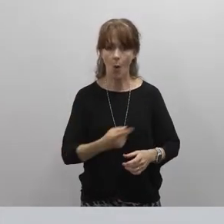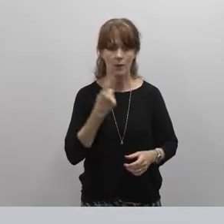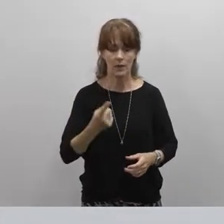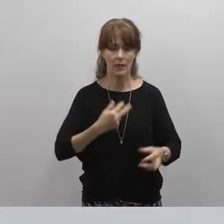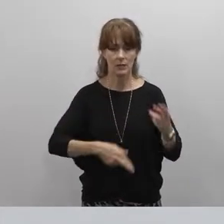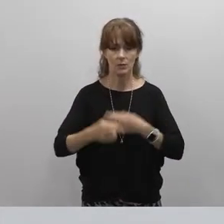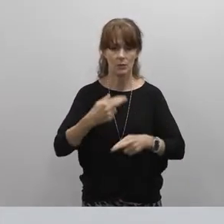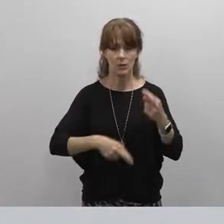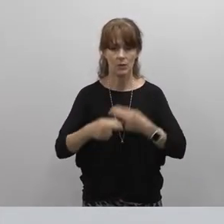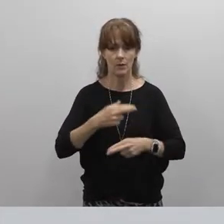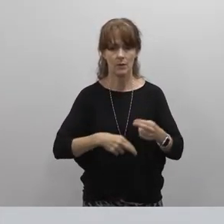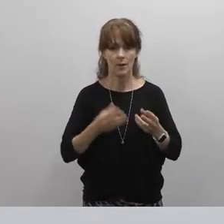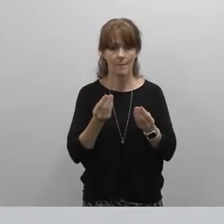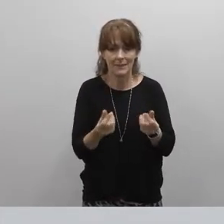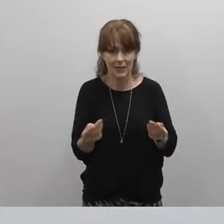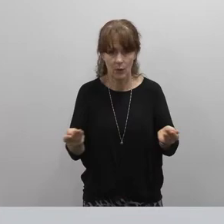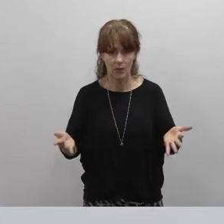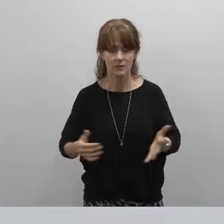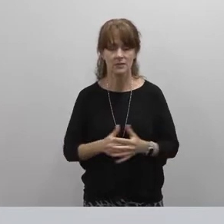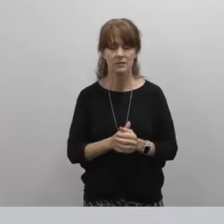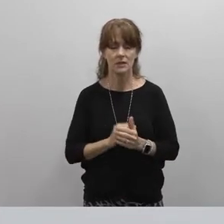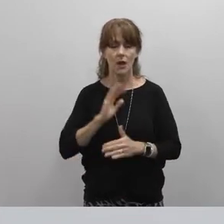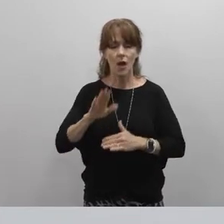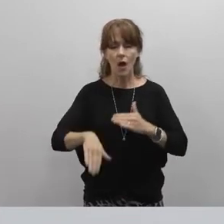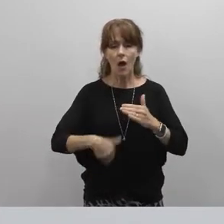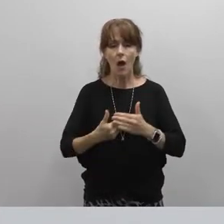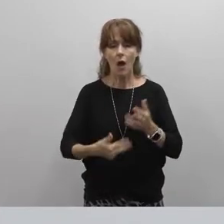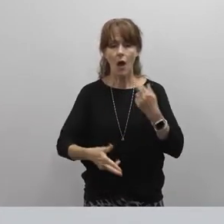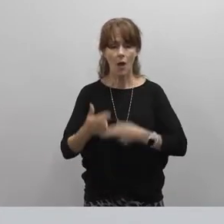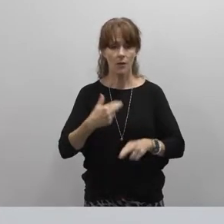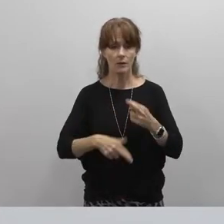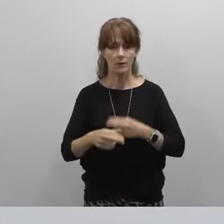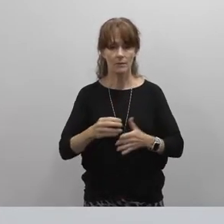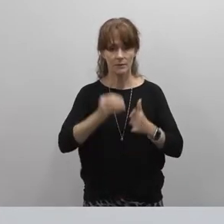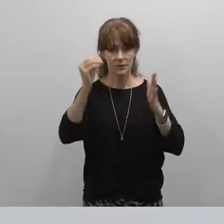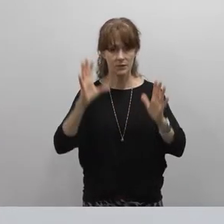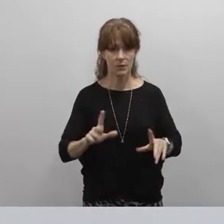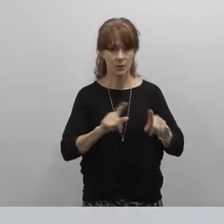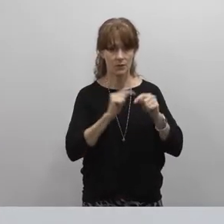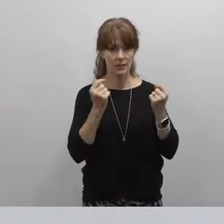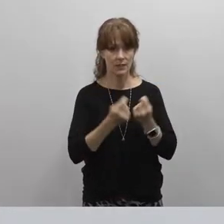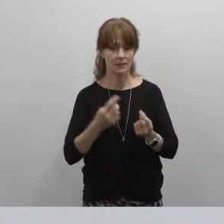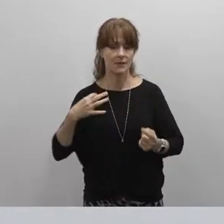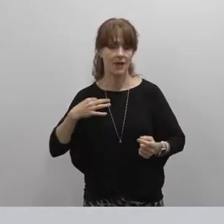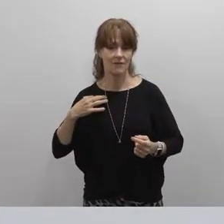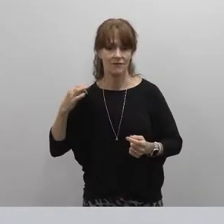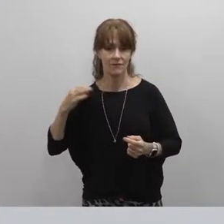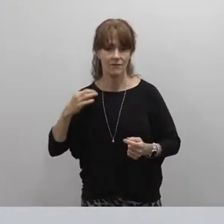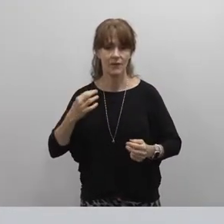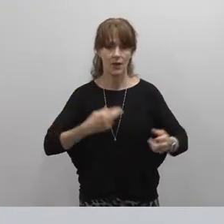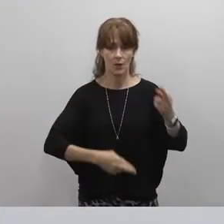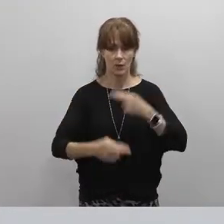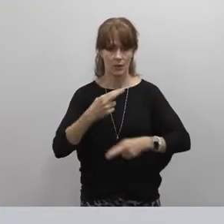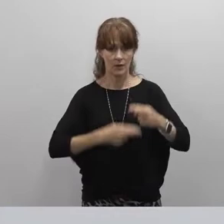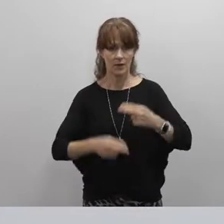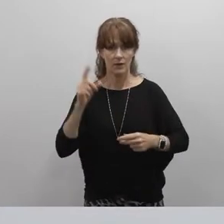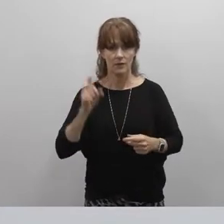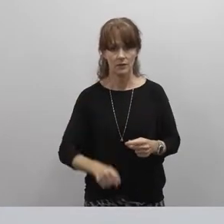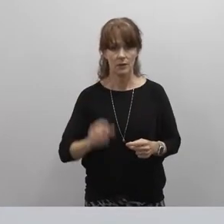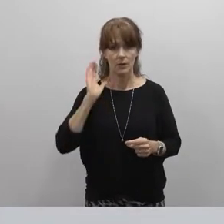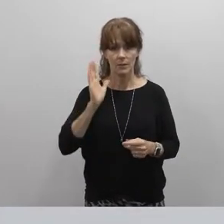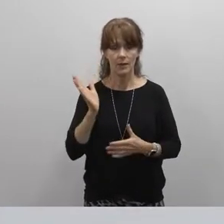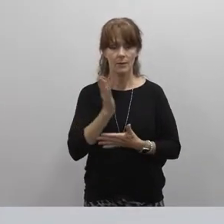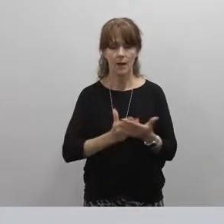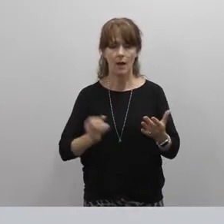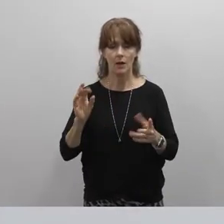only recycling items. All recycling is done by student teams and volunteers. Recycling should be